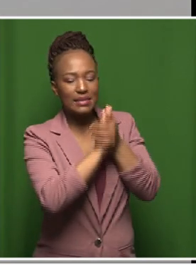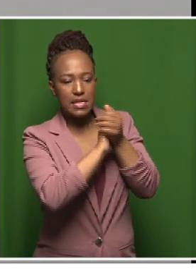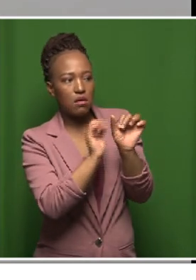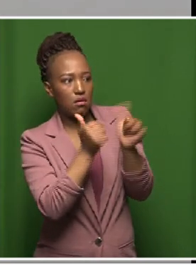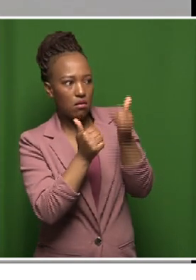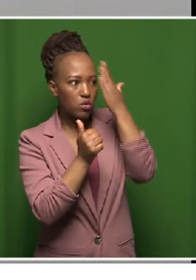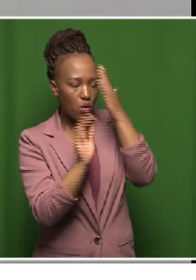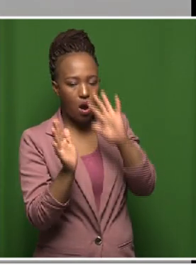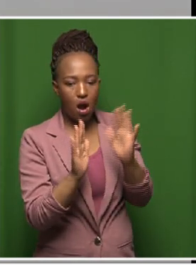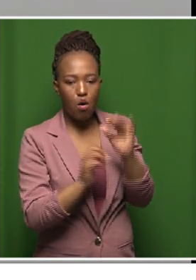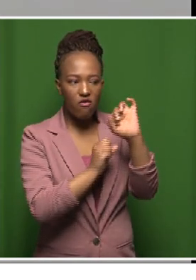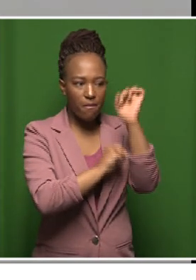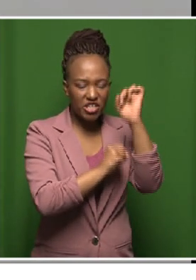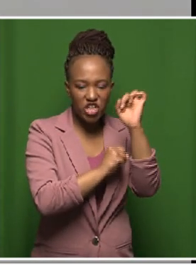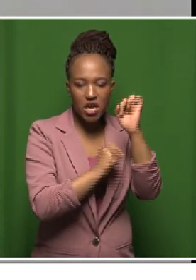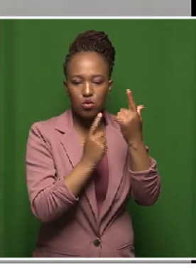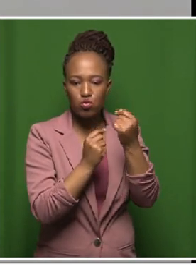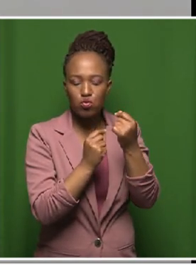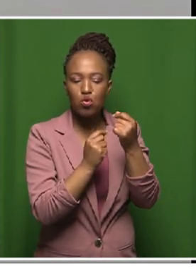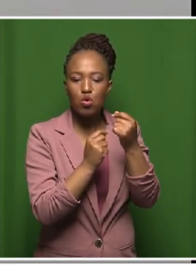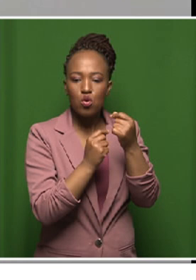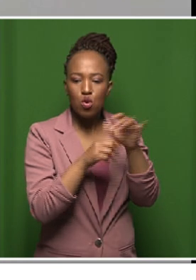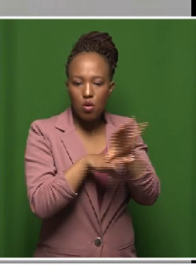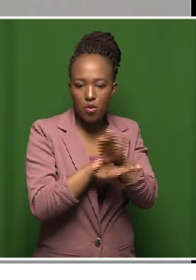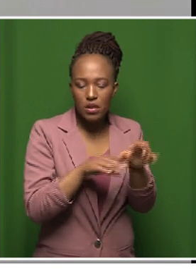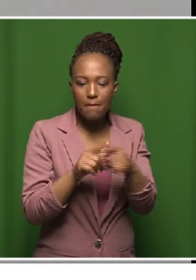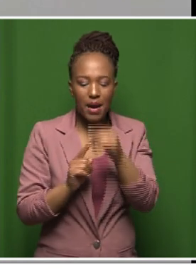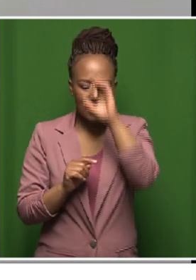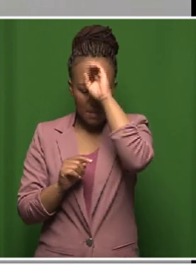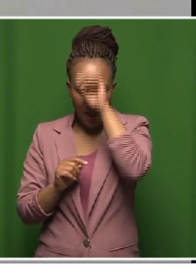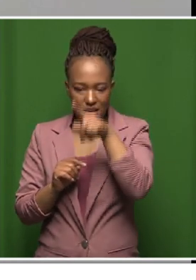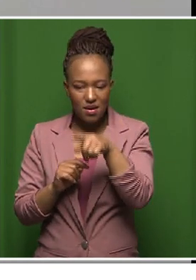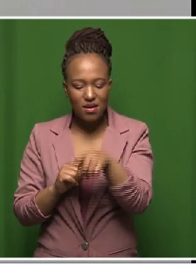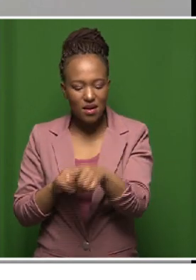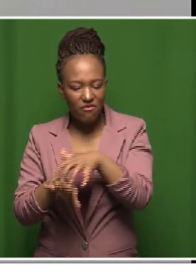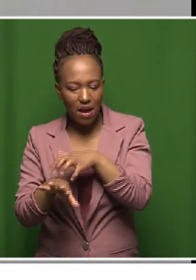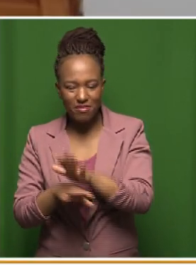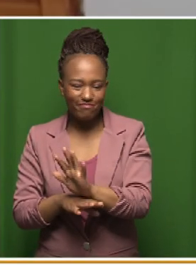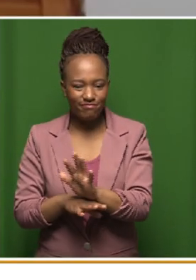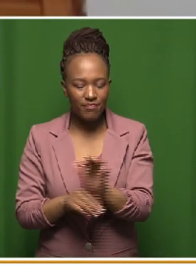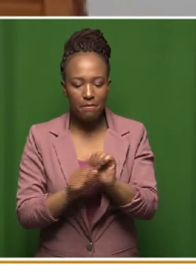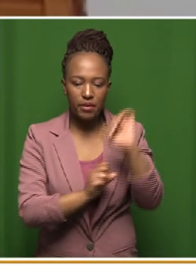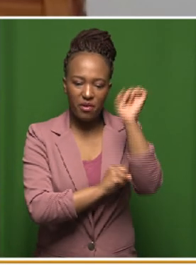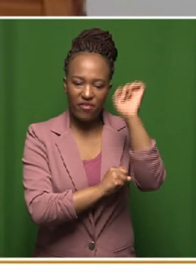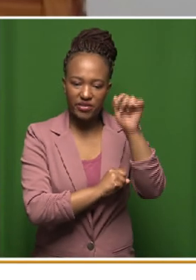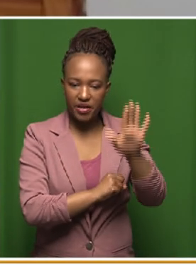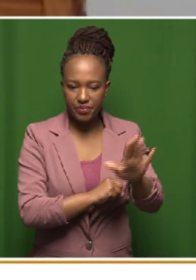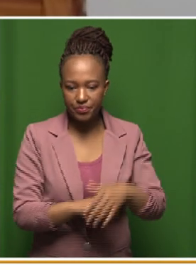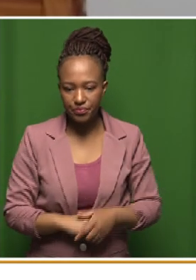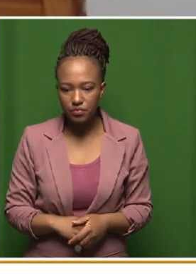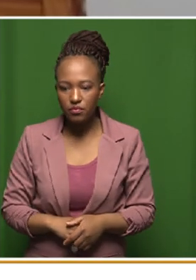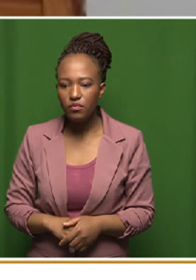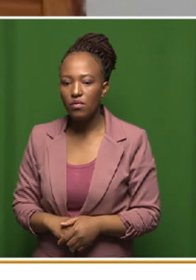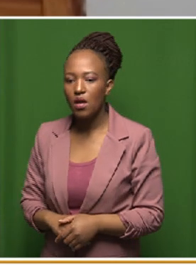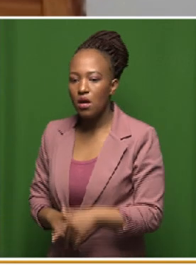No, mining and agriculture is not the place to look for. Rather look at manufacturing. Manufacturing. Government's